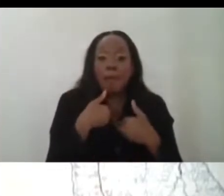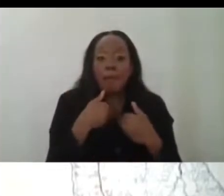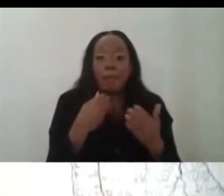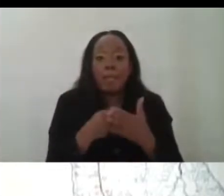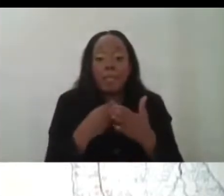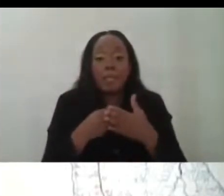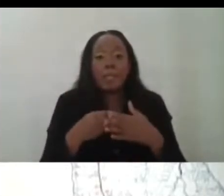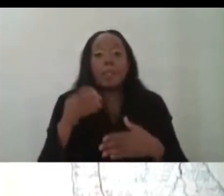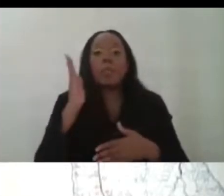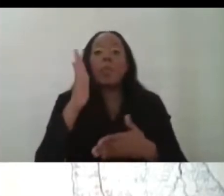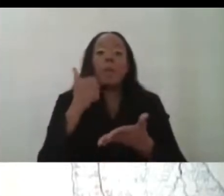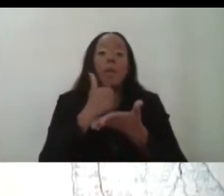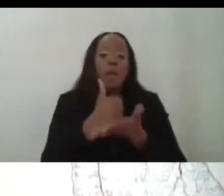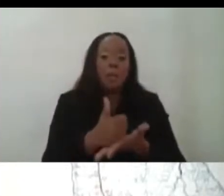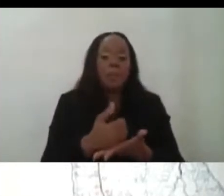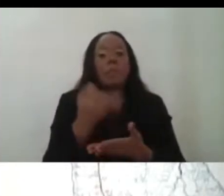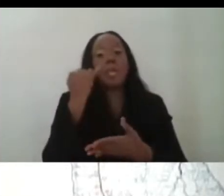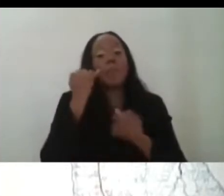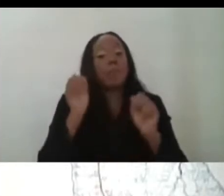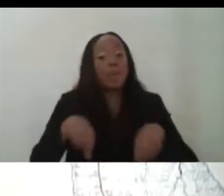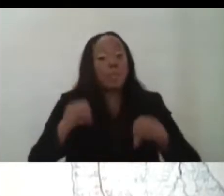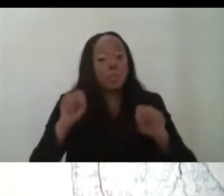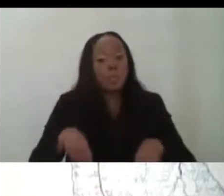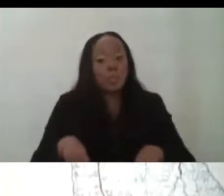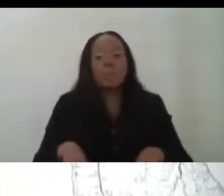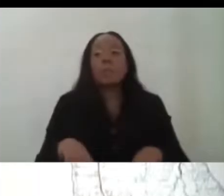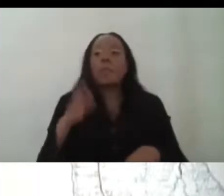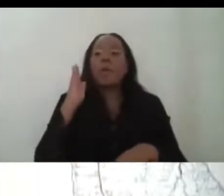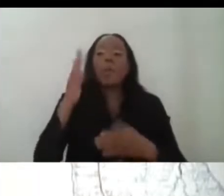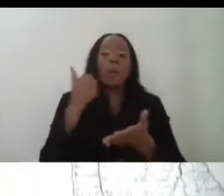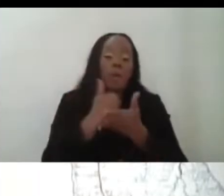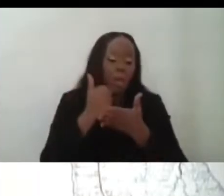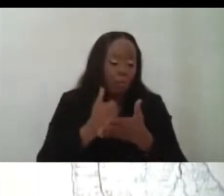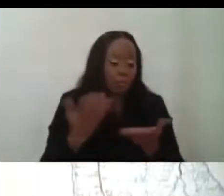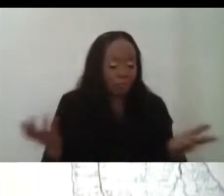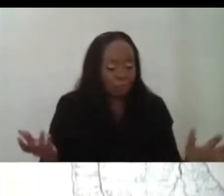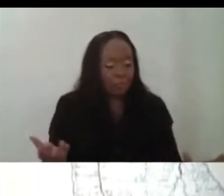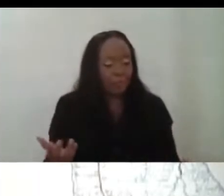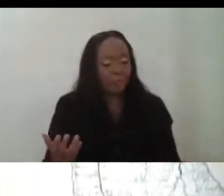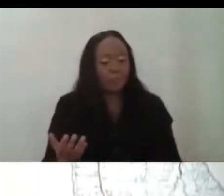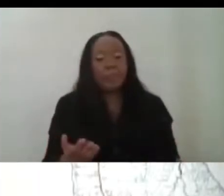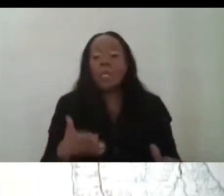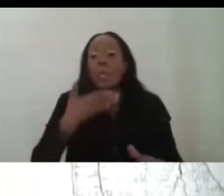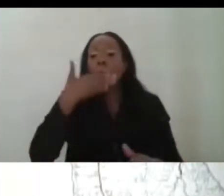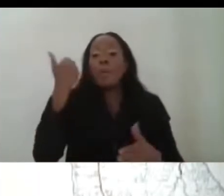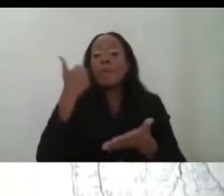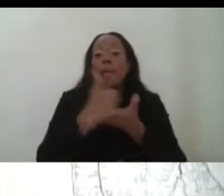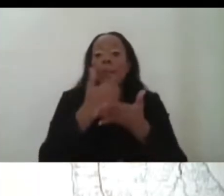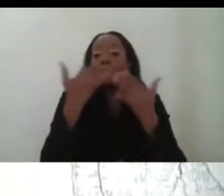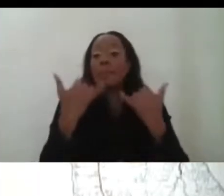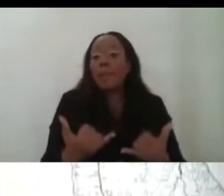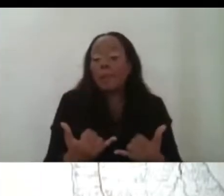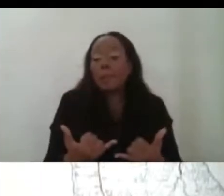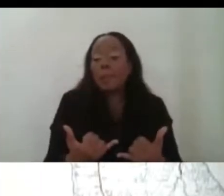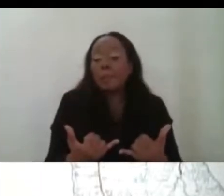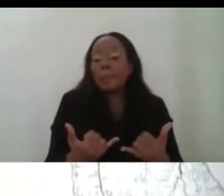you where we can. It makes sense for us to help you now rather than having to try to find millions of dollars to do what we did for Elsa.